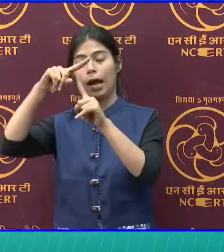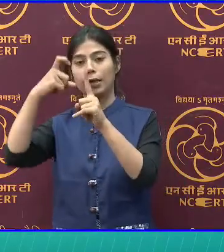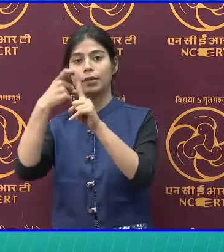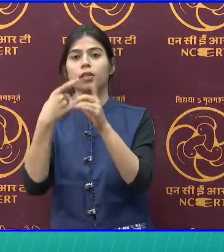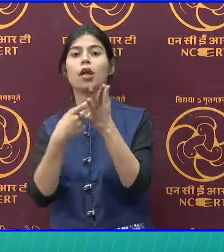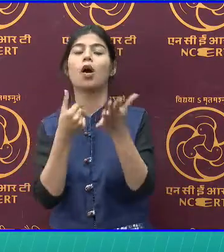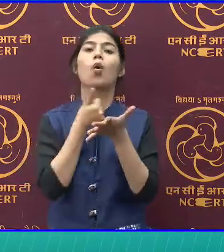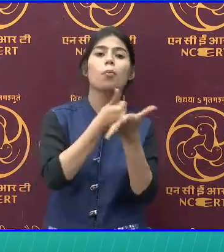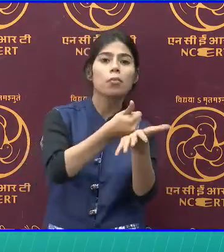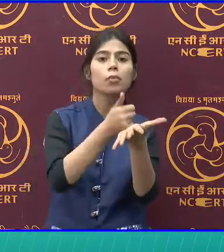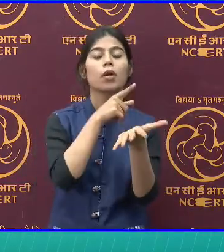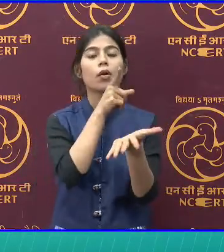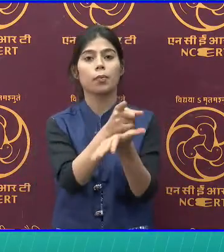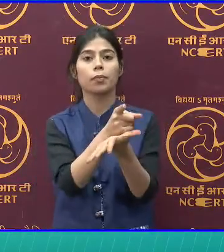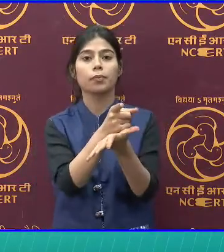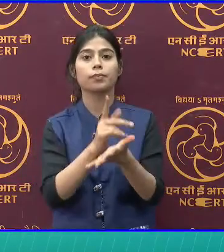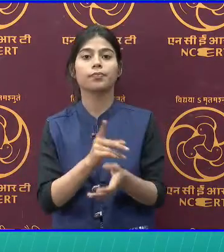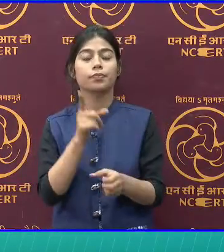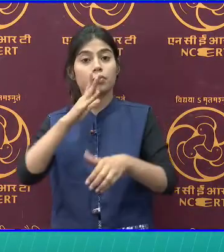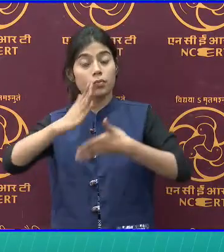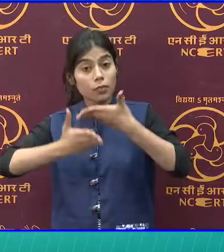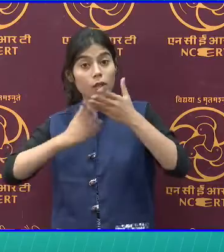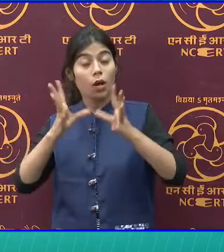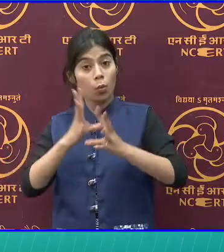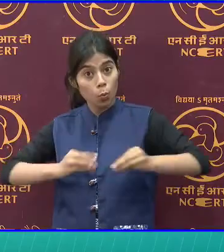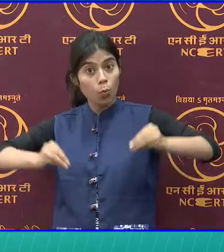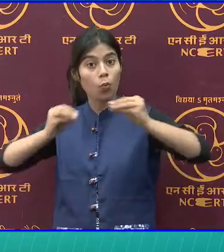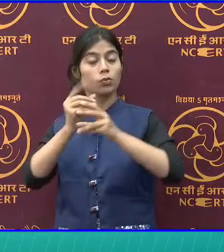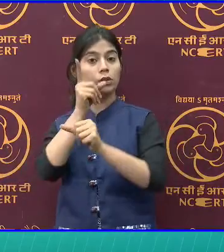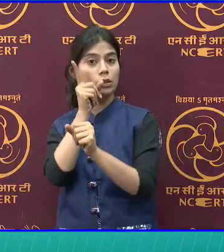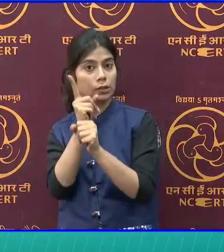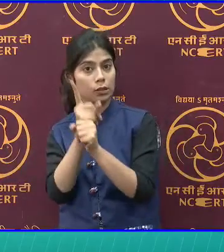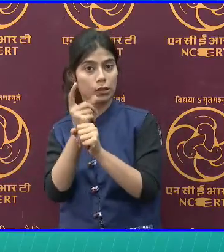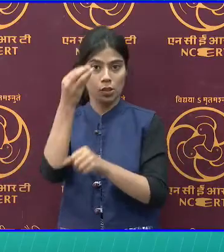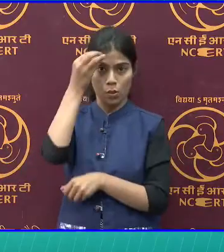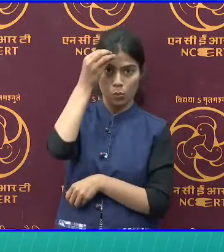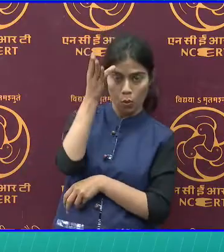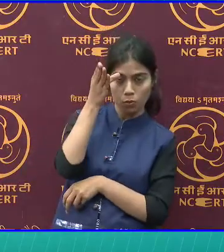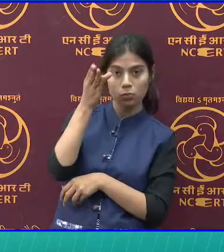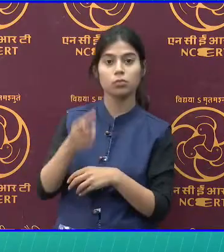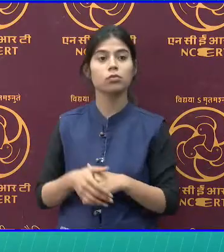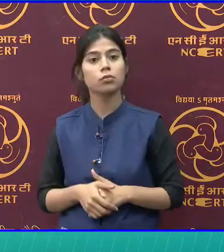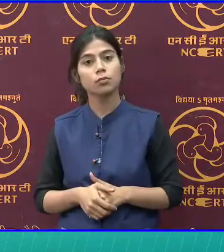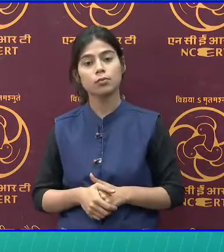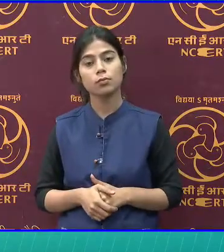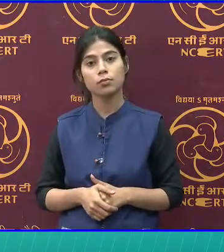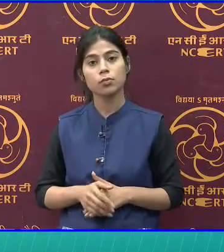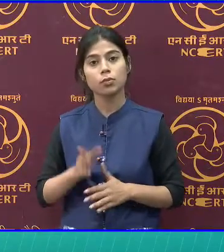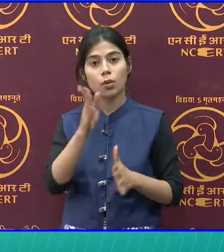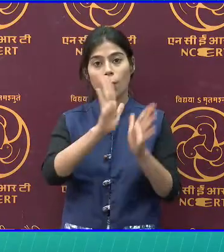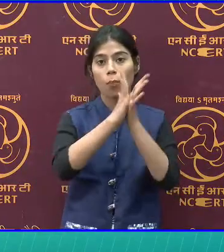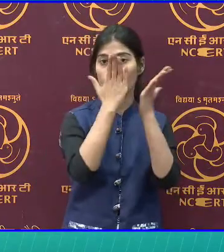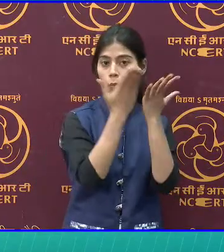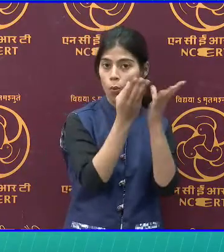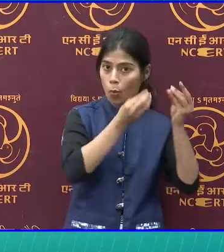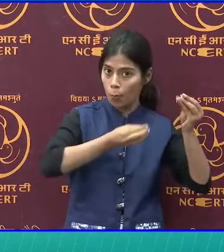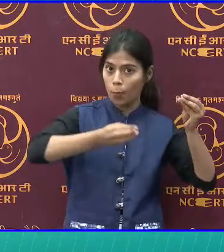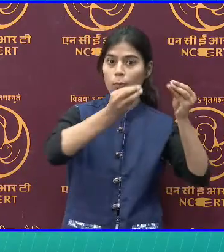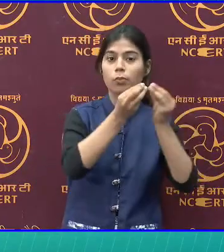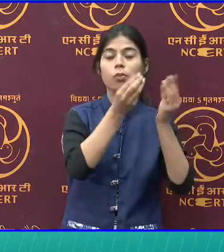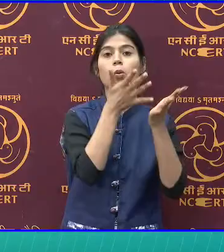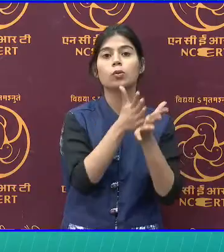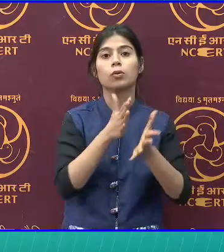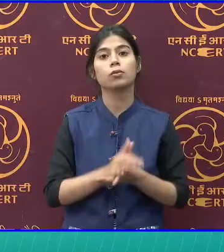the teachers that the see today suddenly when there are no books, we are all become tensed